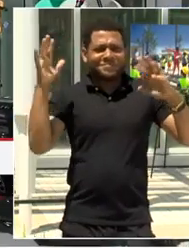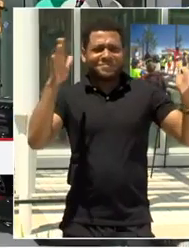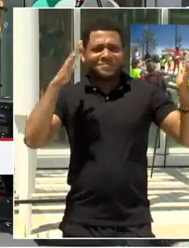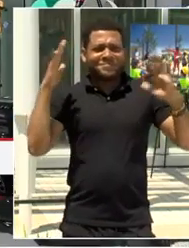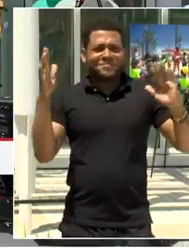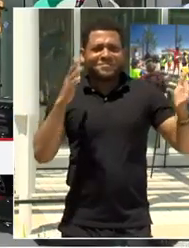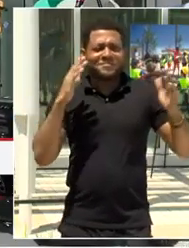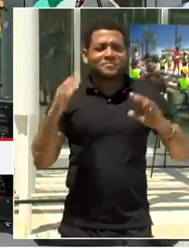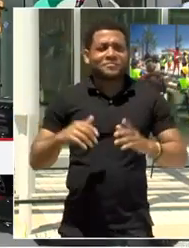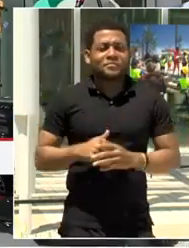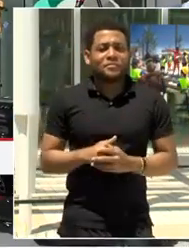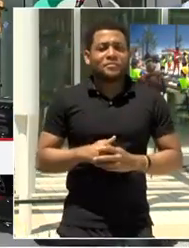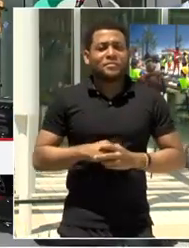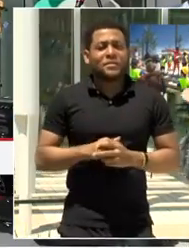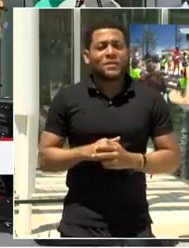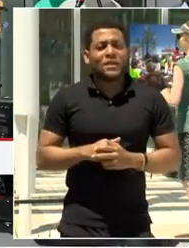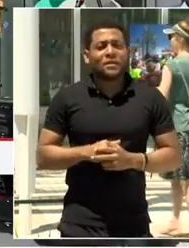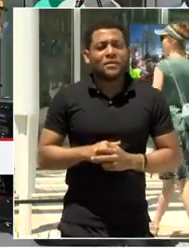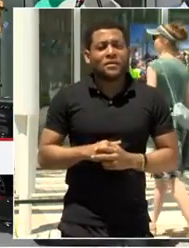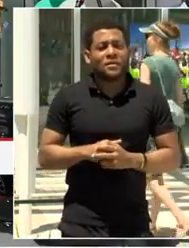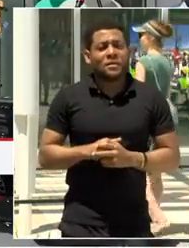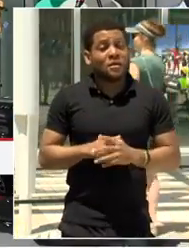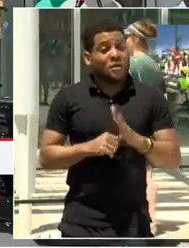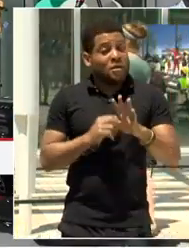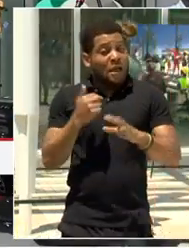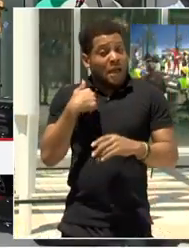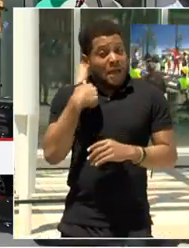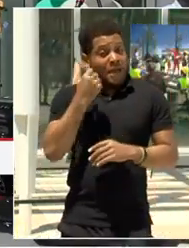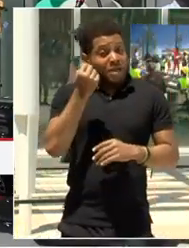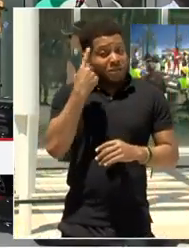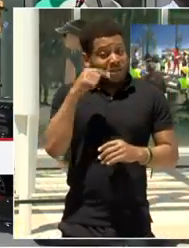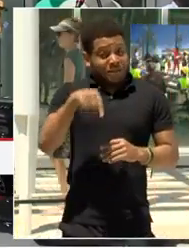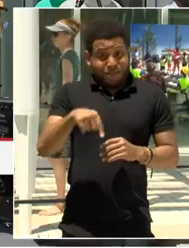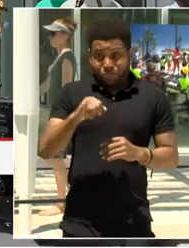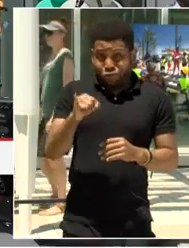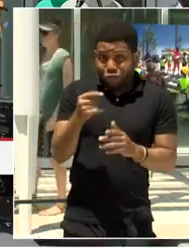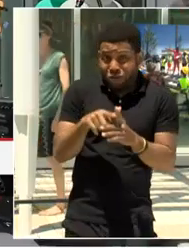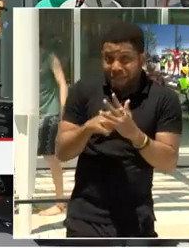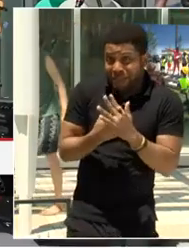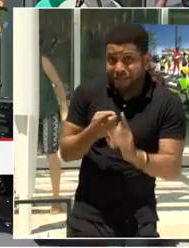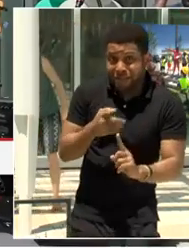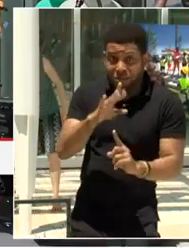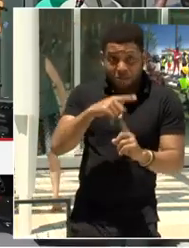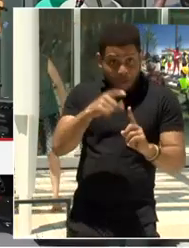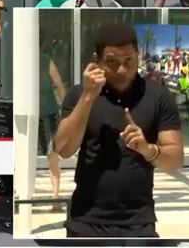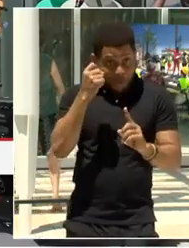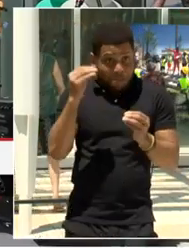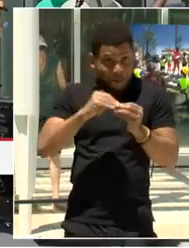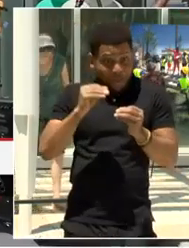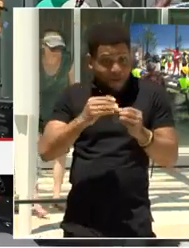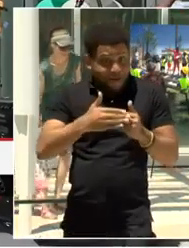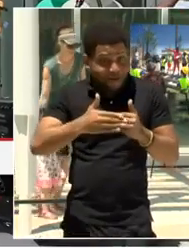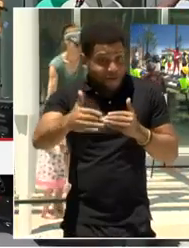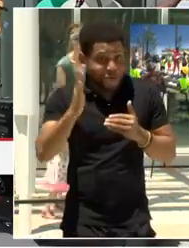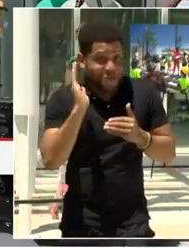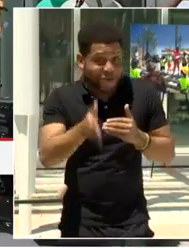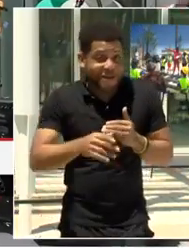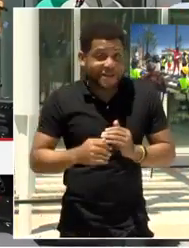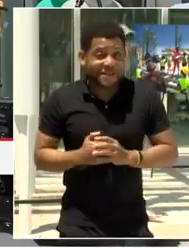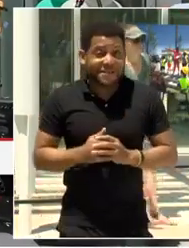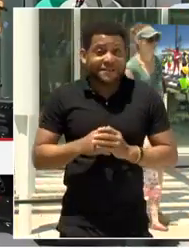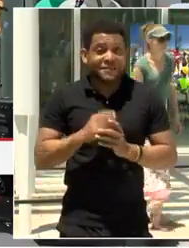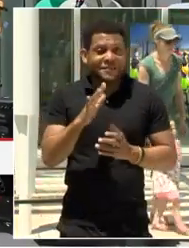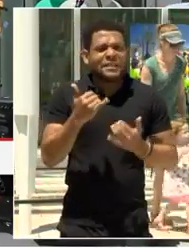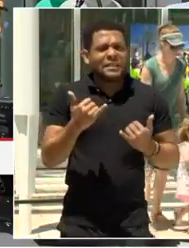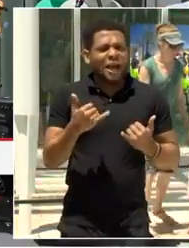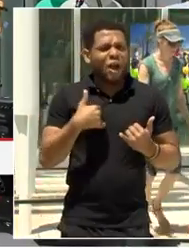And this is just the beginning. Now, it is my honor to introduce the person